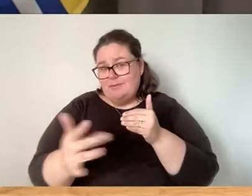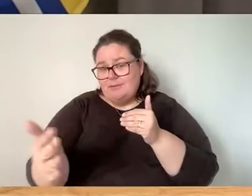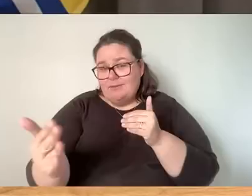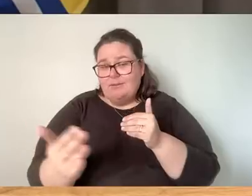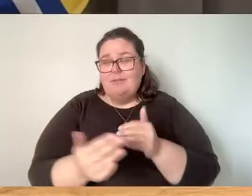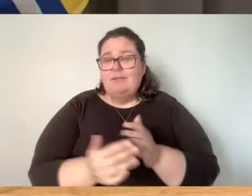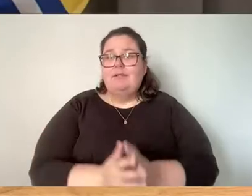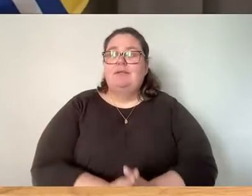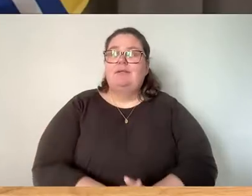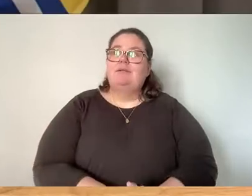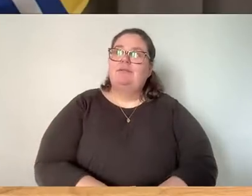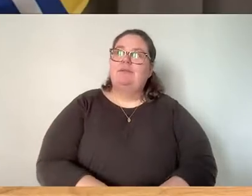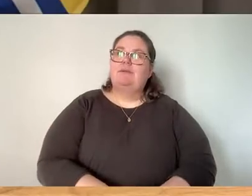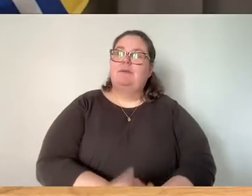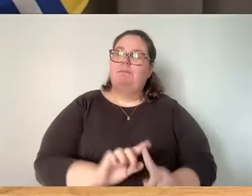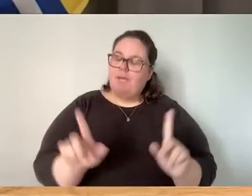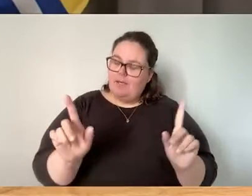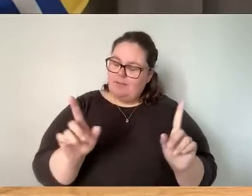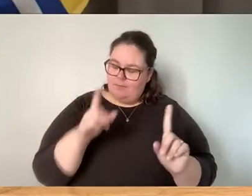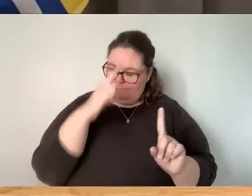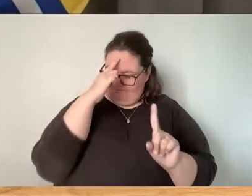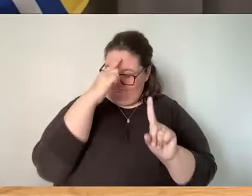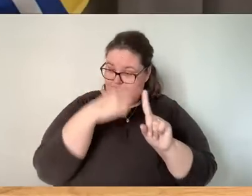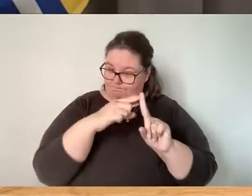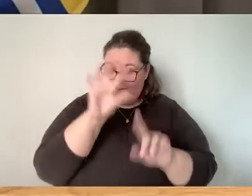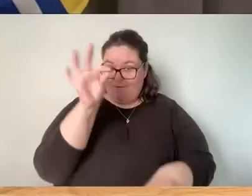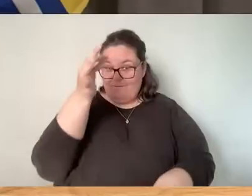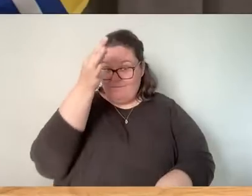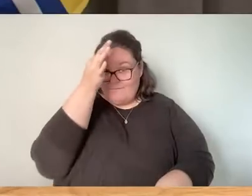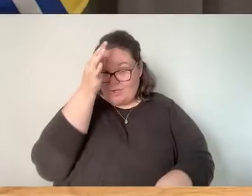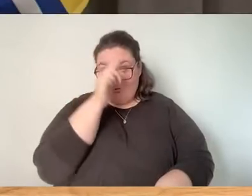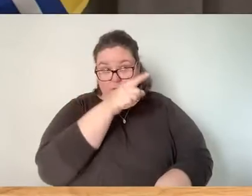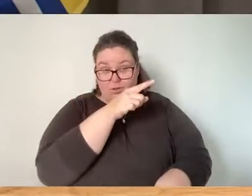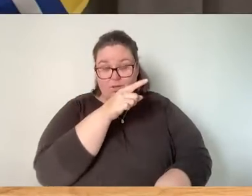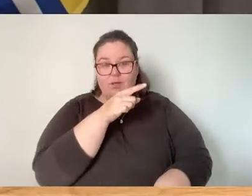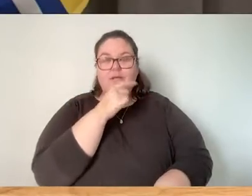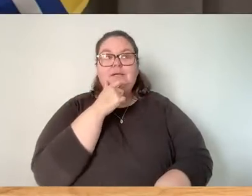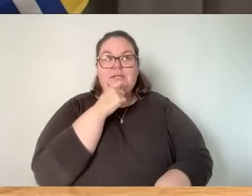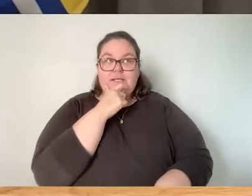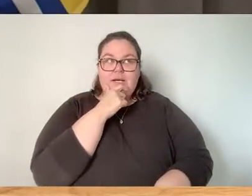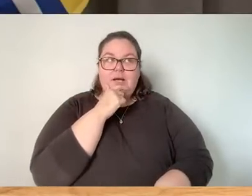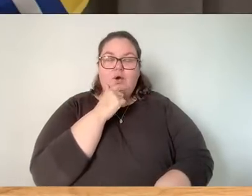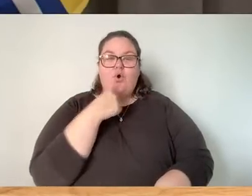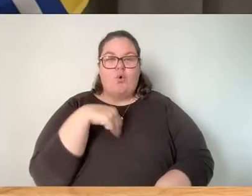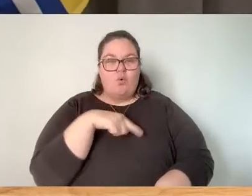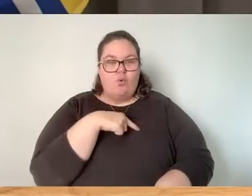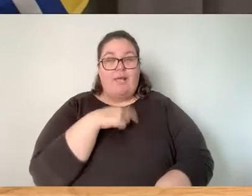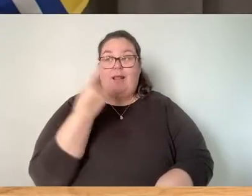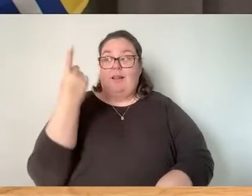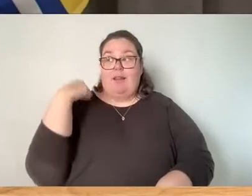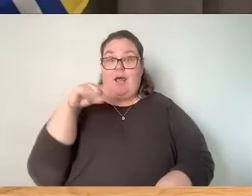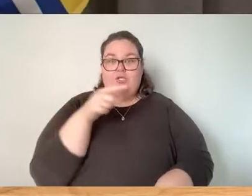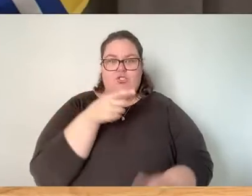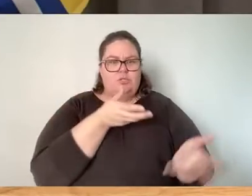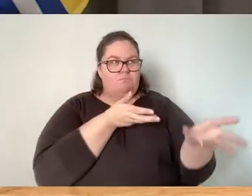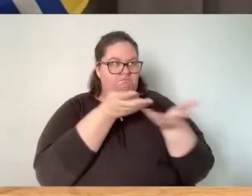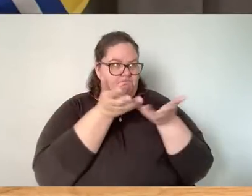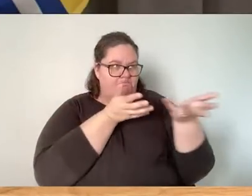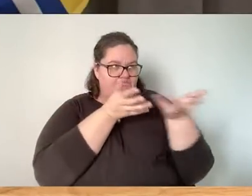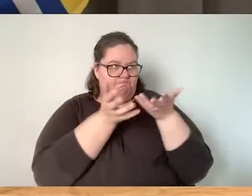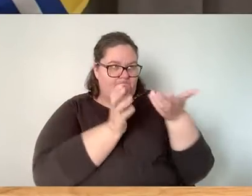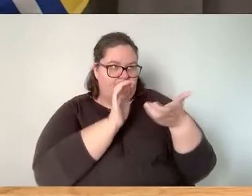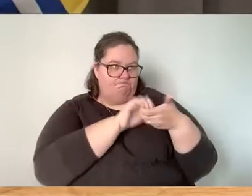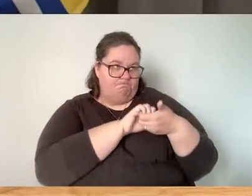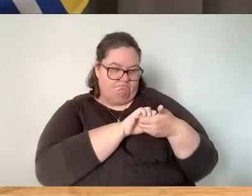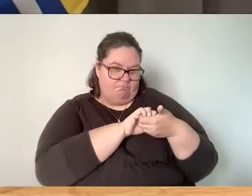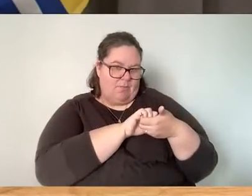that positively that the federal was able, we were able during the last year to work in collaboration to increase the